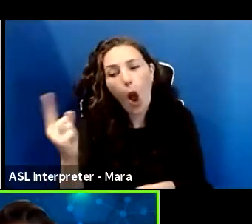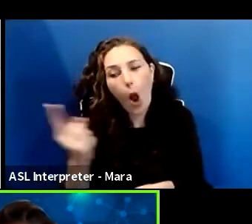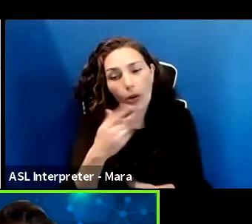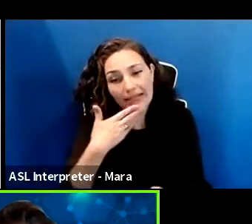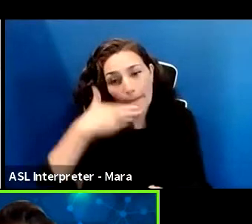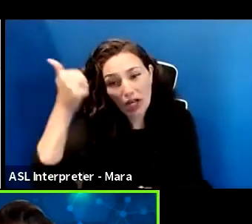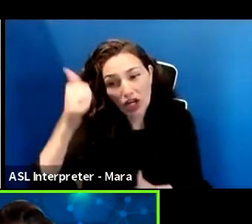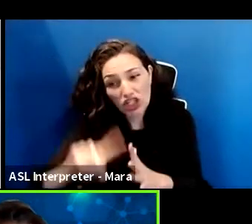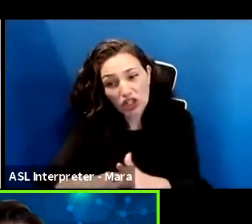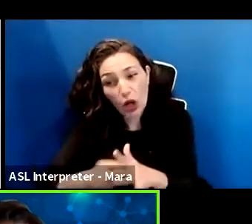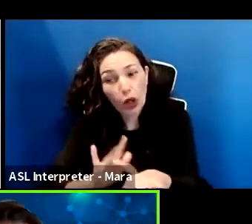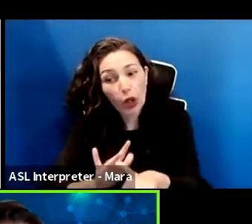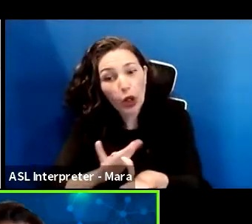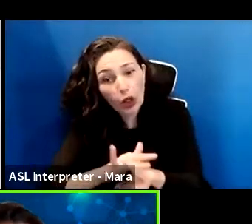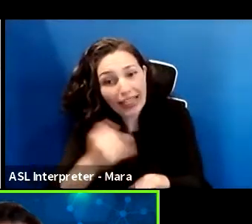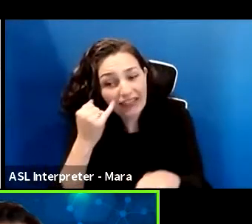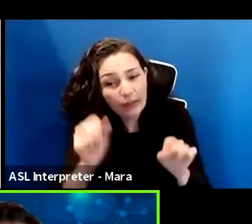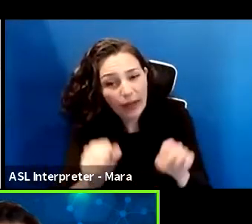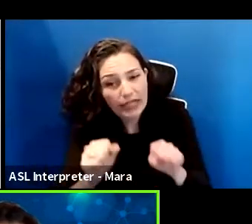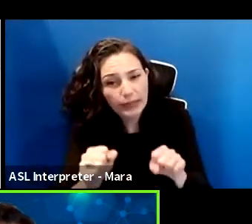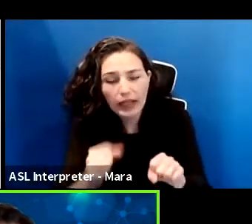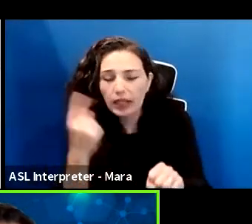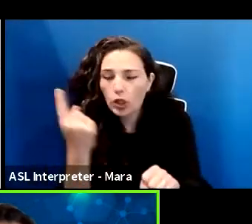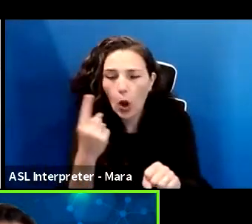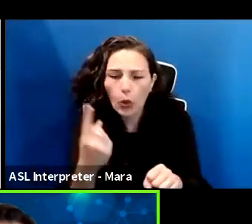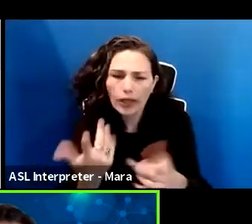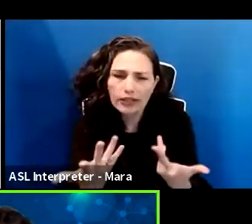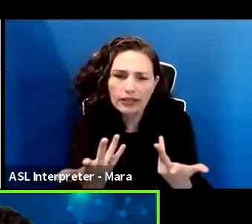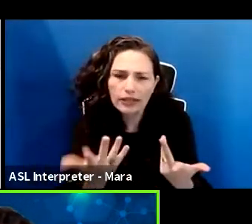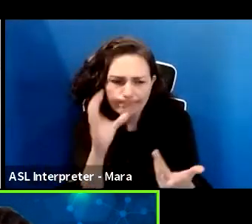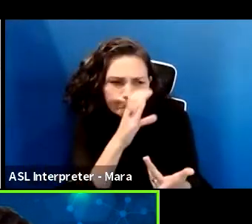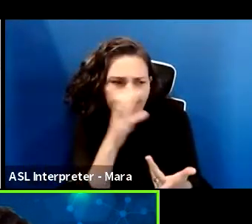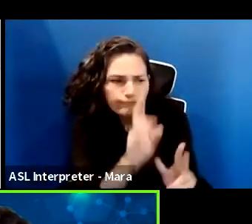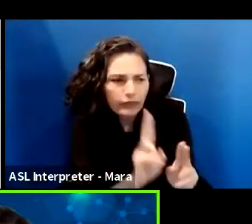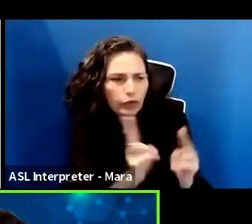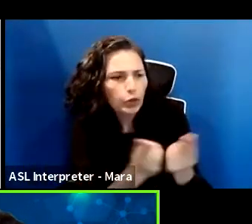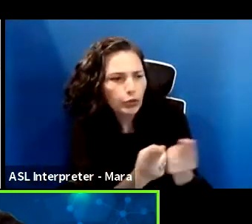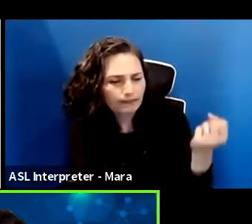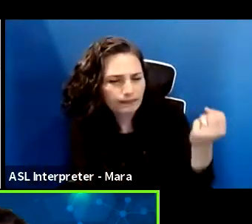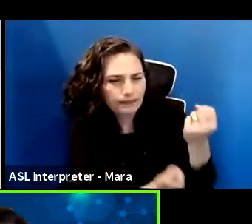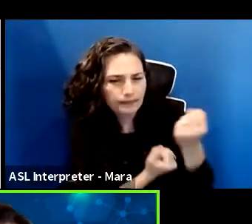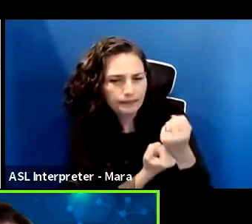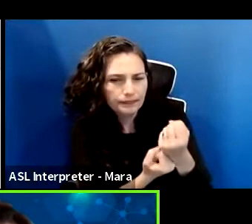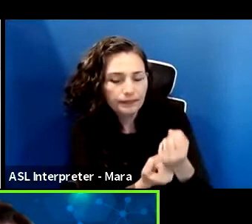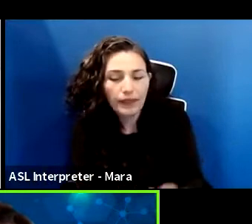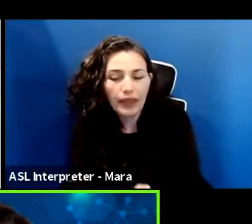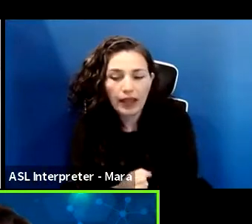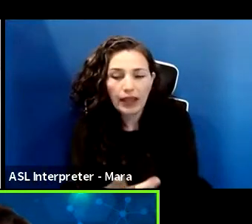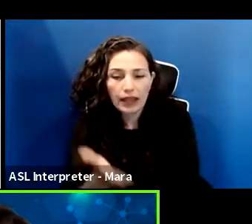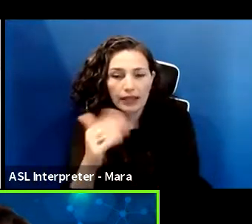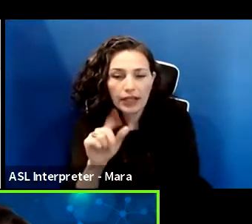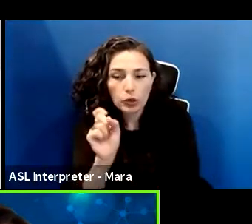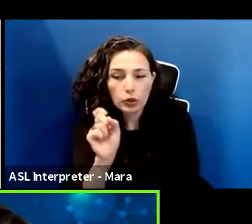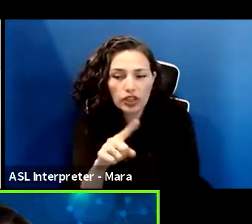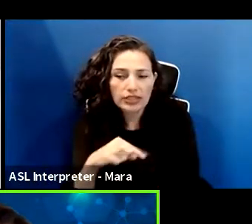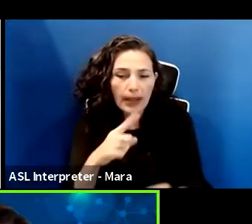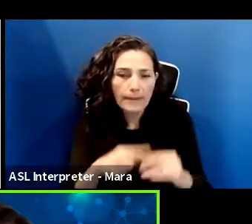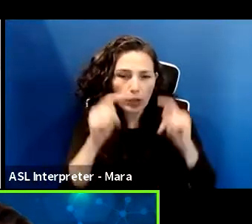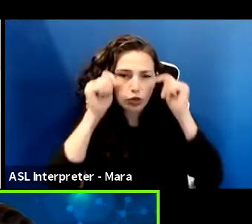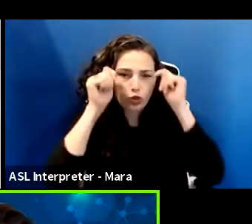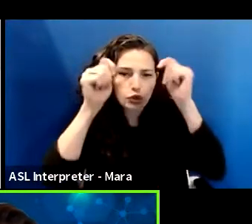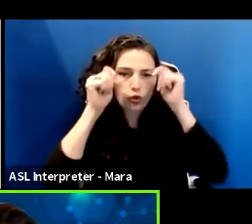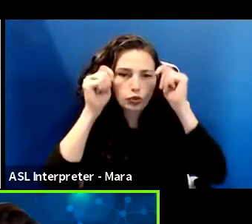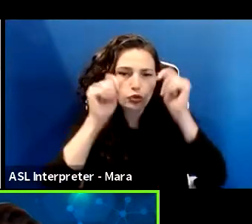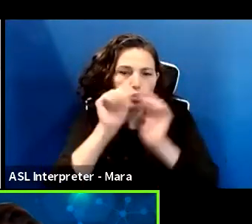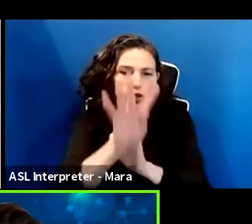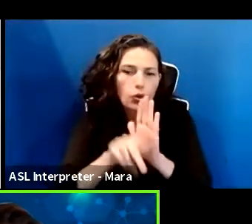So very good. That's the next question. It touches on the tutorials in terms of understanding